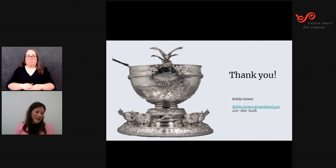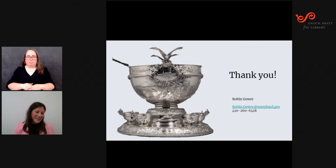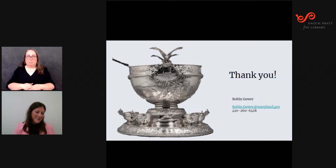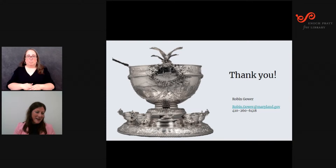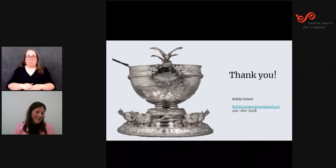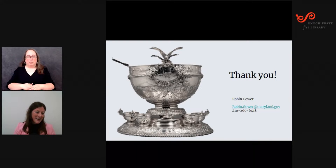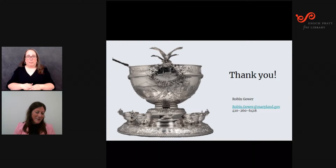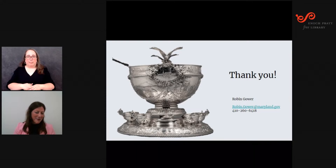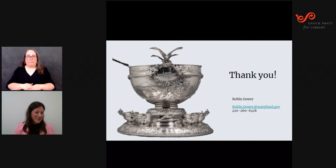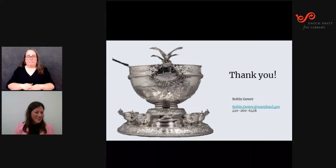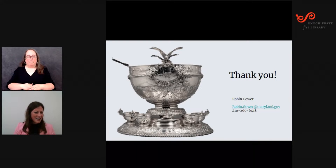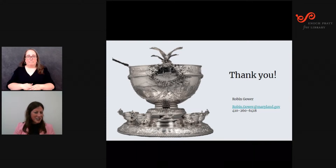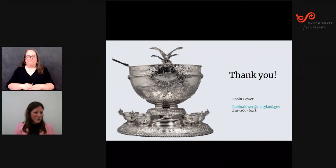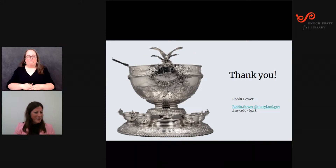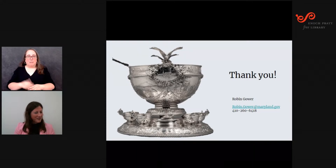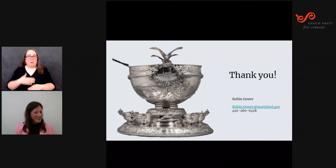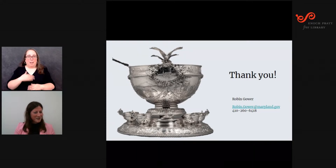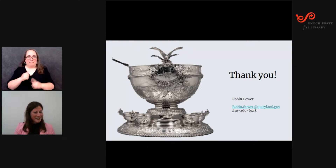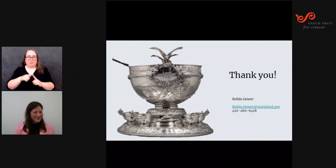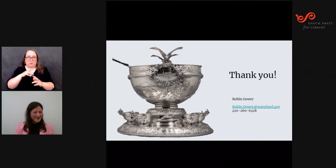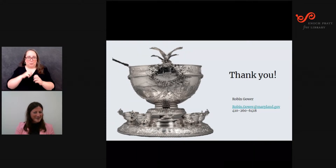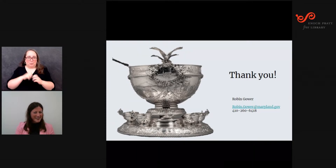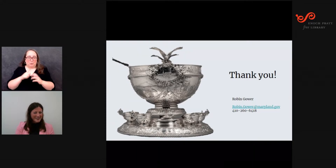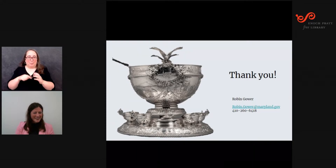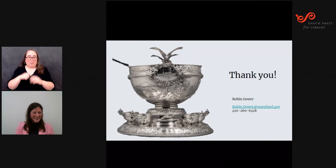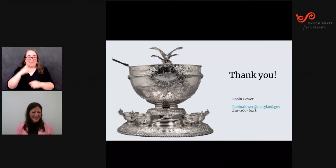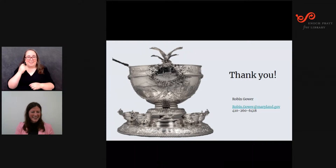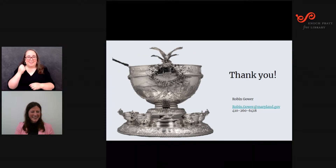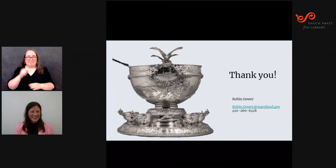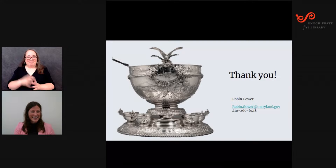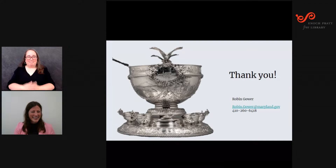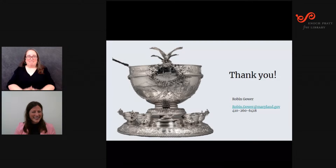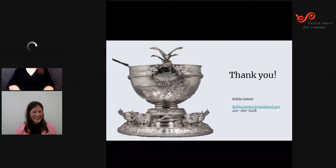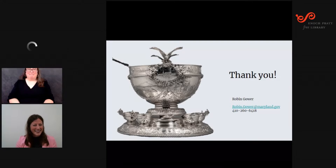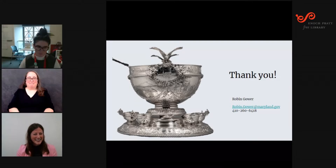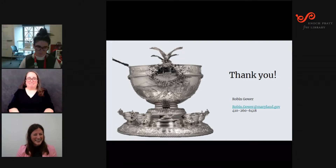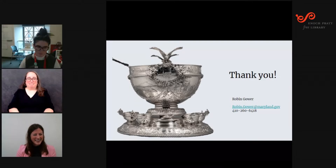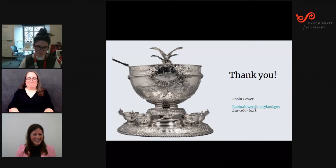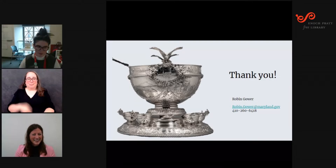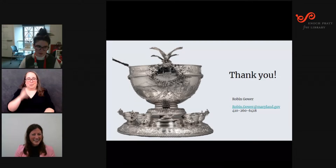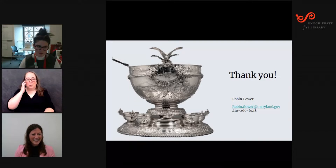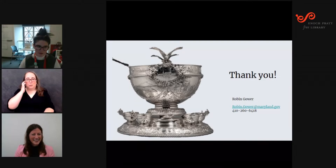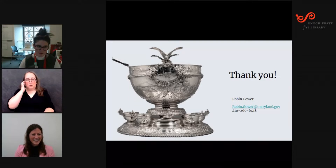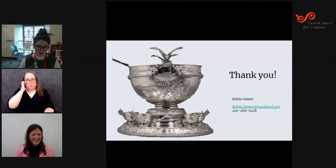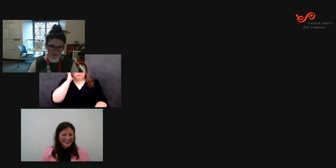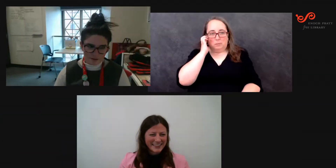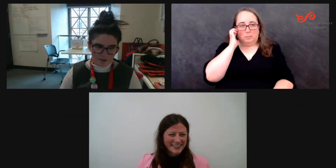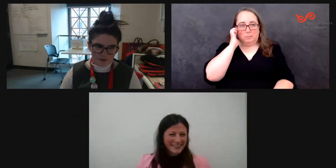call or an email, and I'm happy to talk to you about the silver.